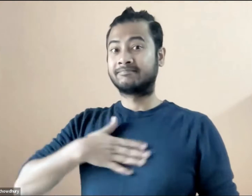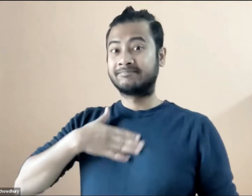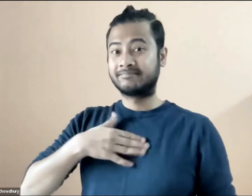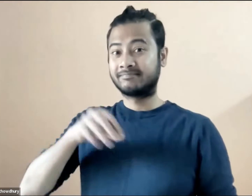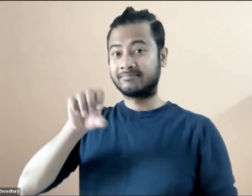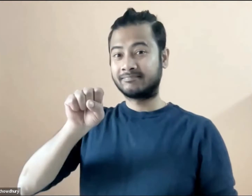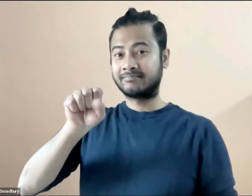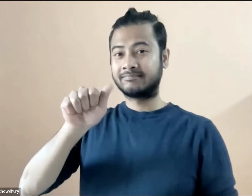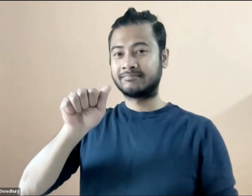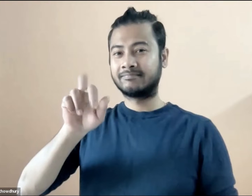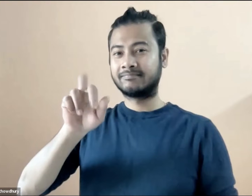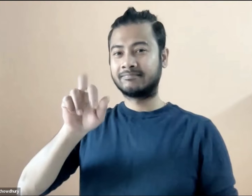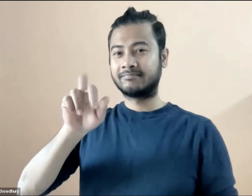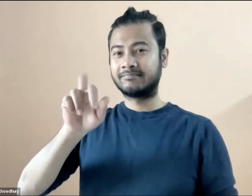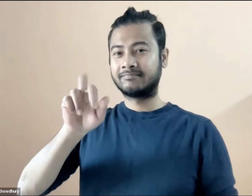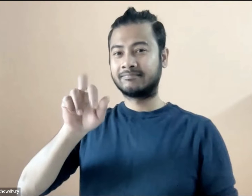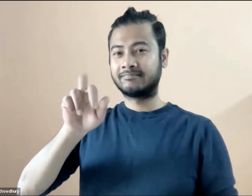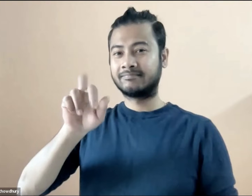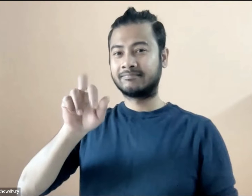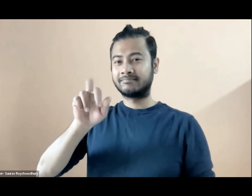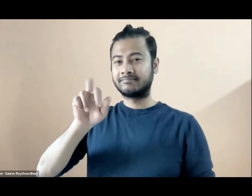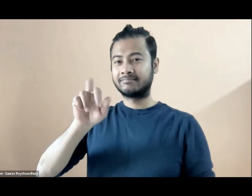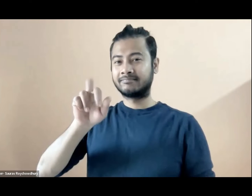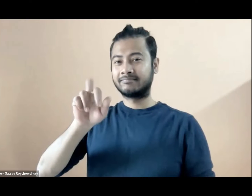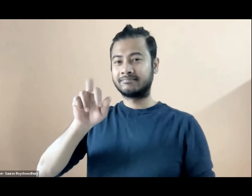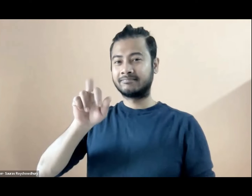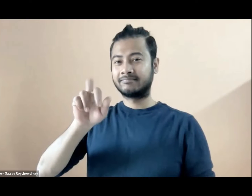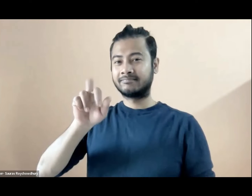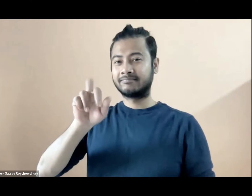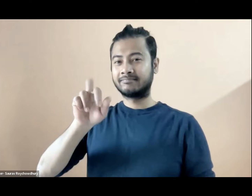presentation if it's possible?